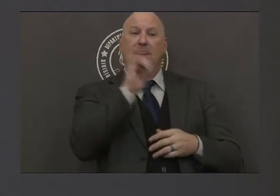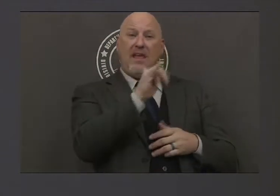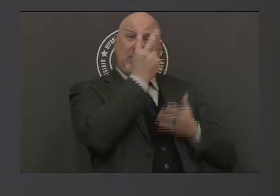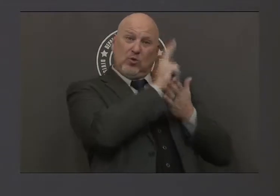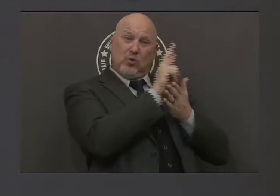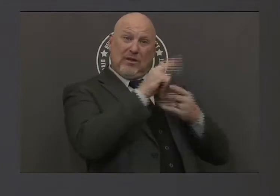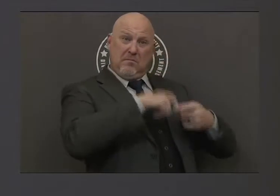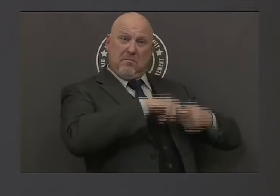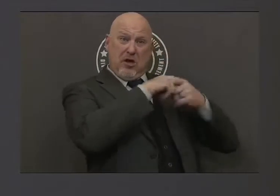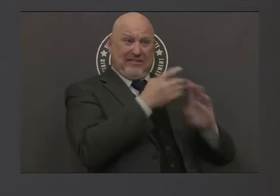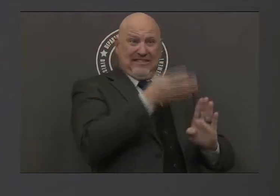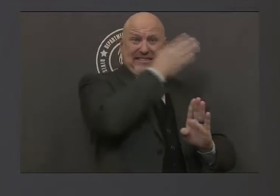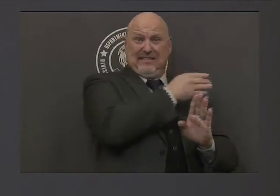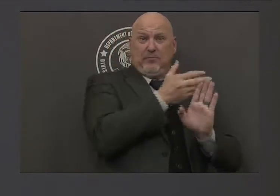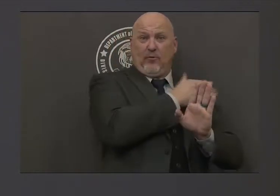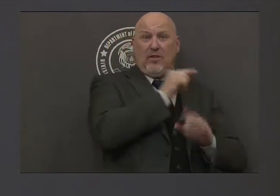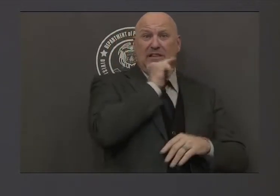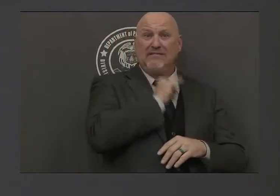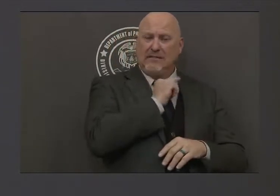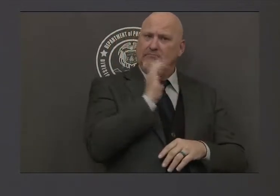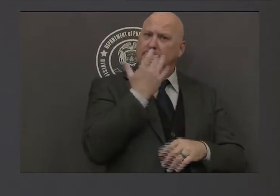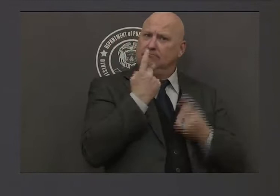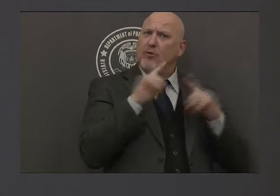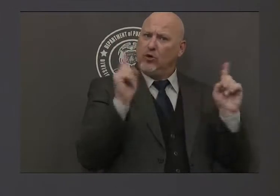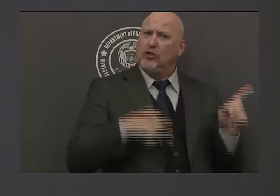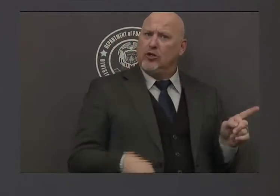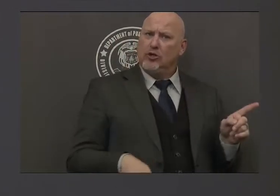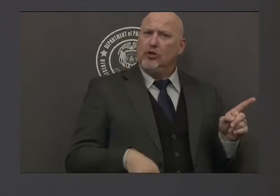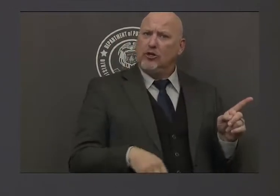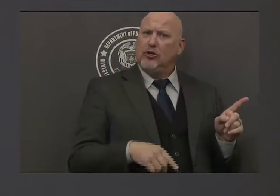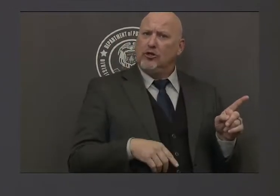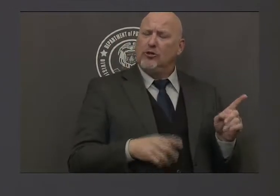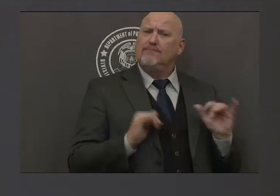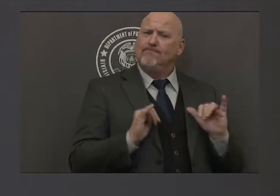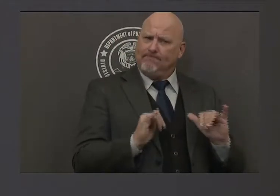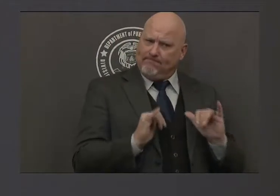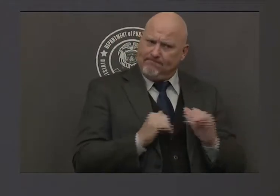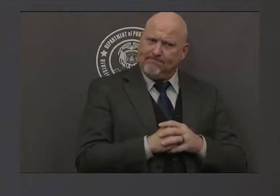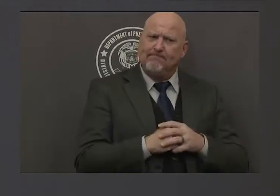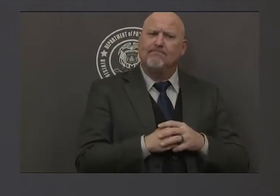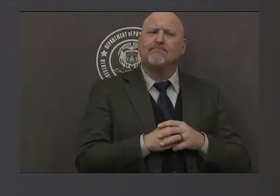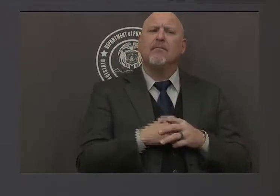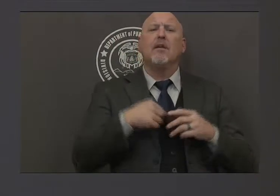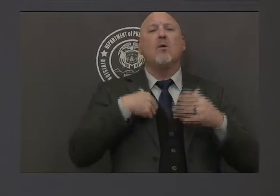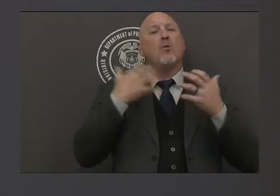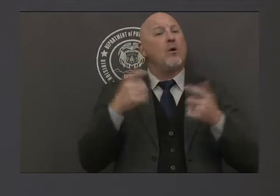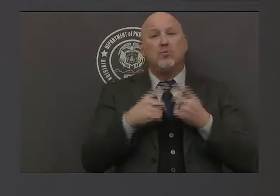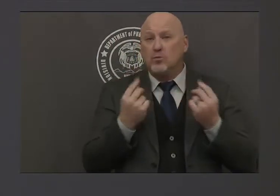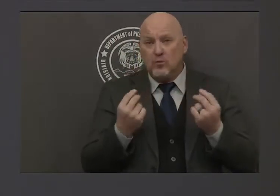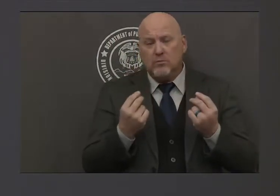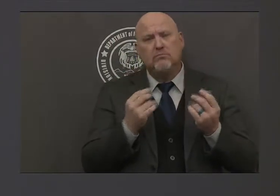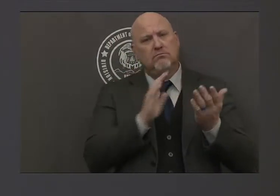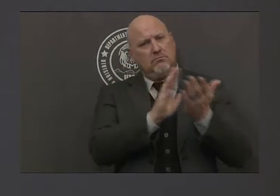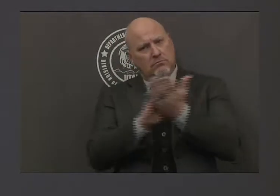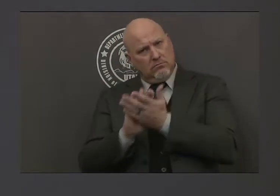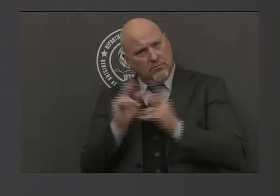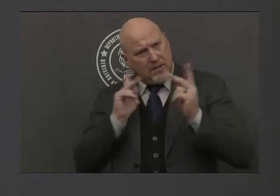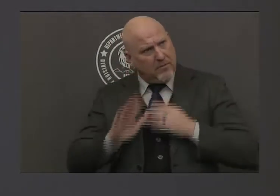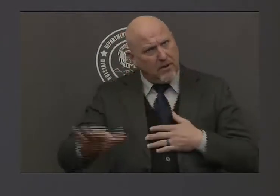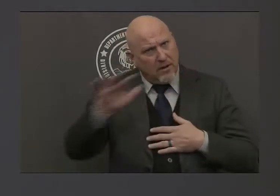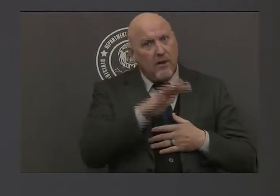also want to give a shout out to our young people. We allowed the playoffs to continue with our football teams,